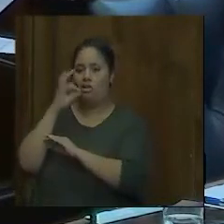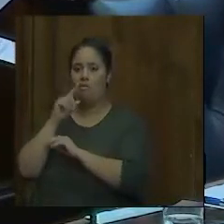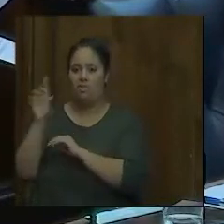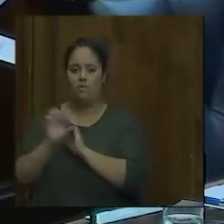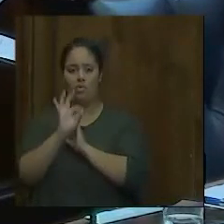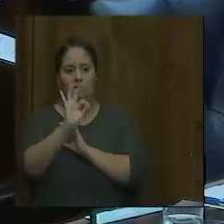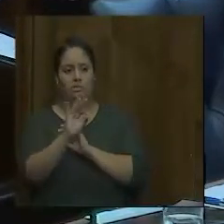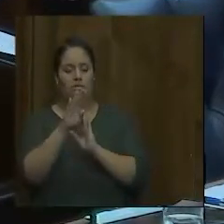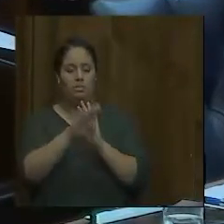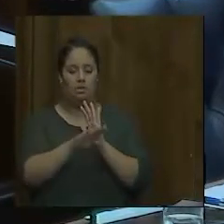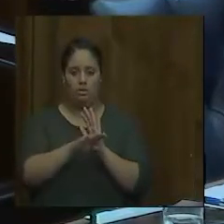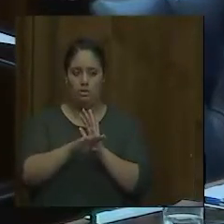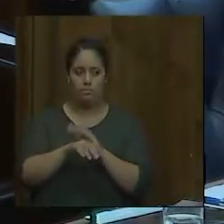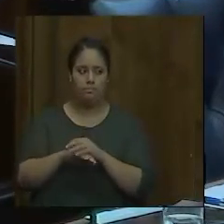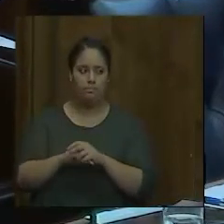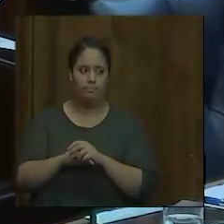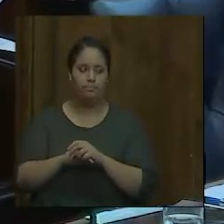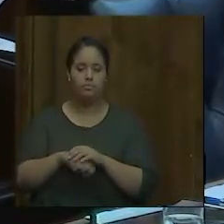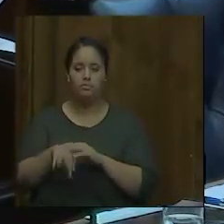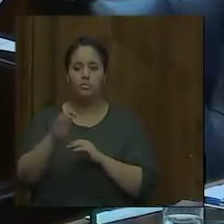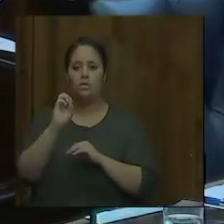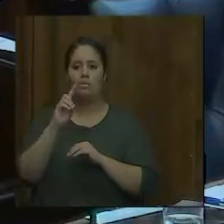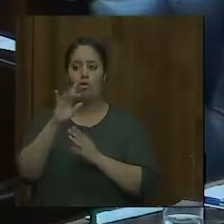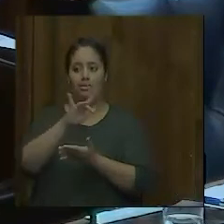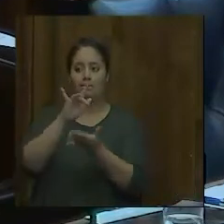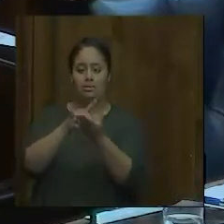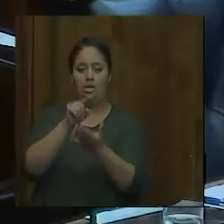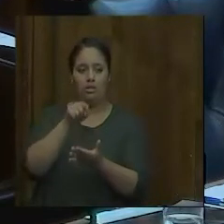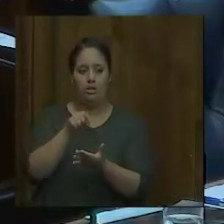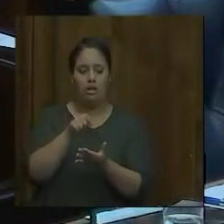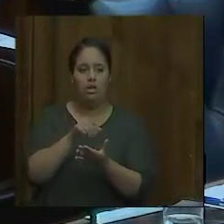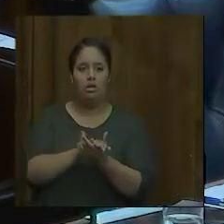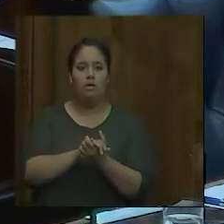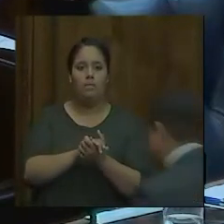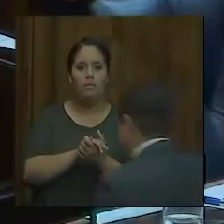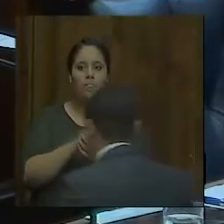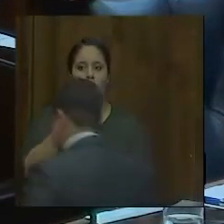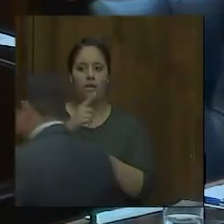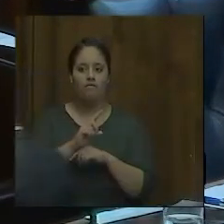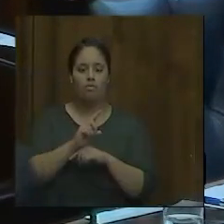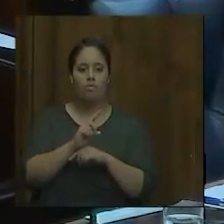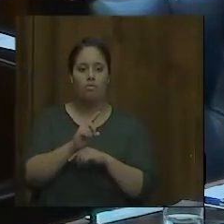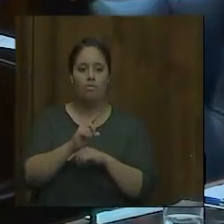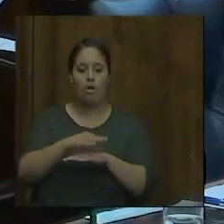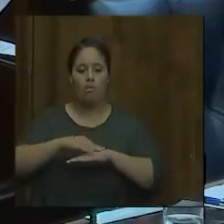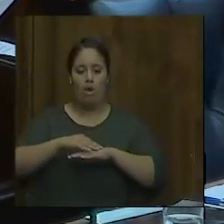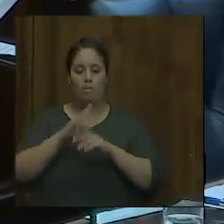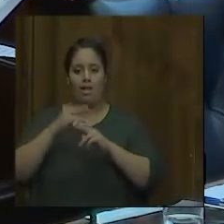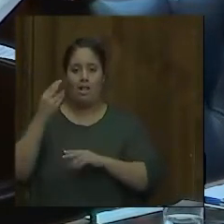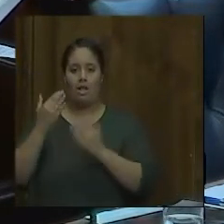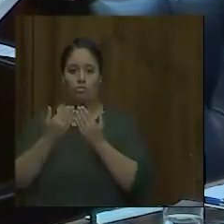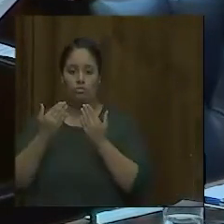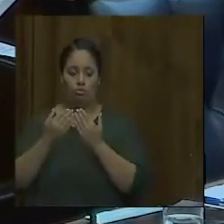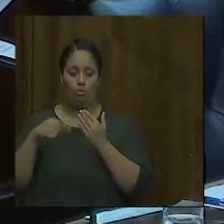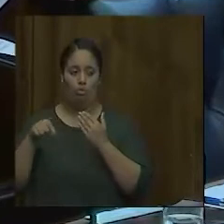these sub-programs. MOD centers for primary and high school,